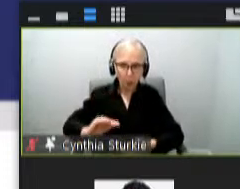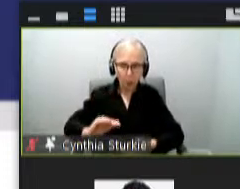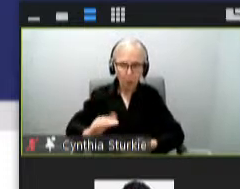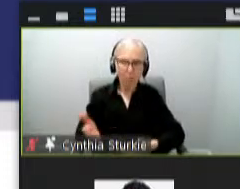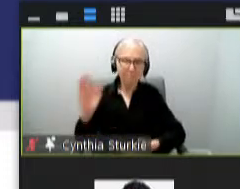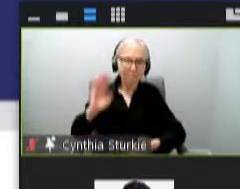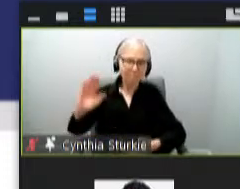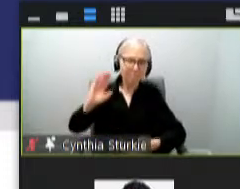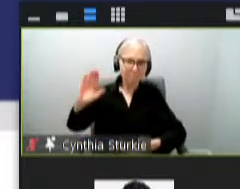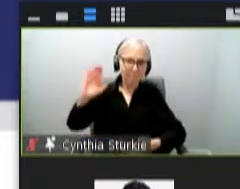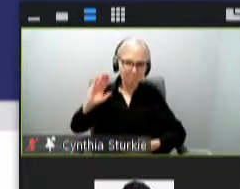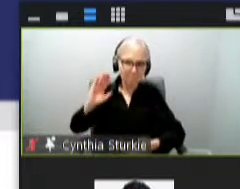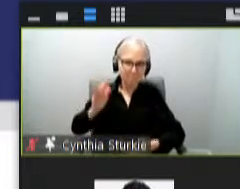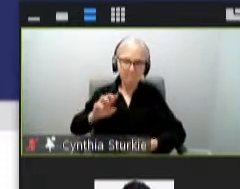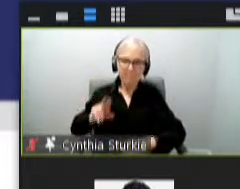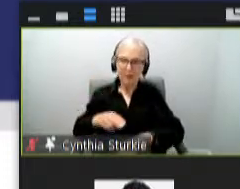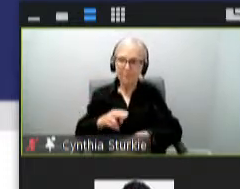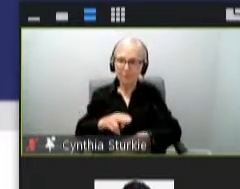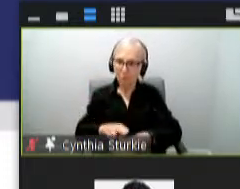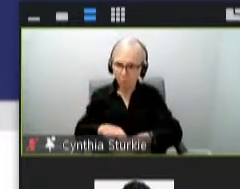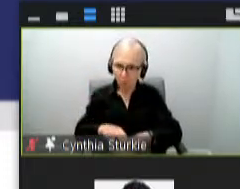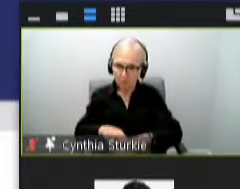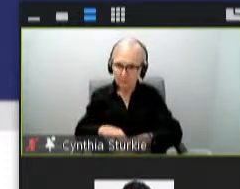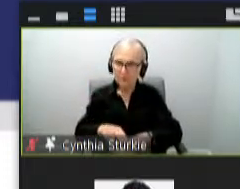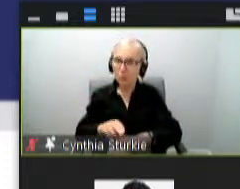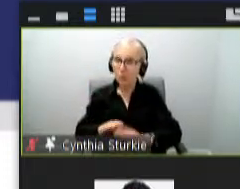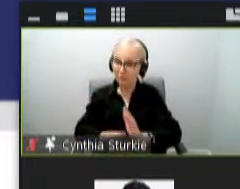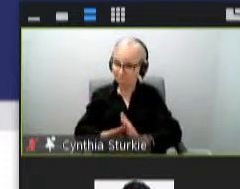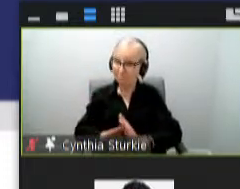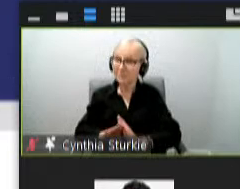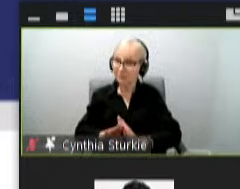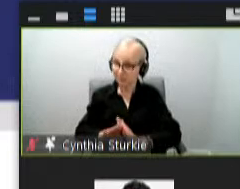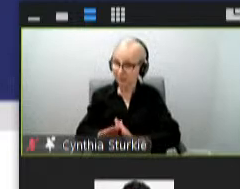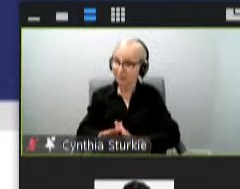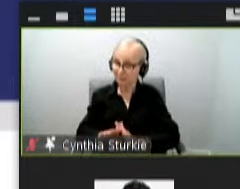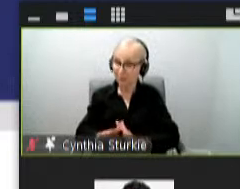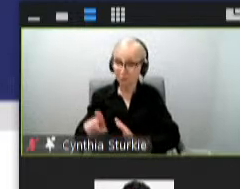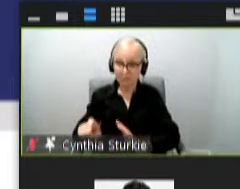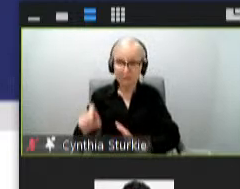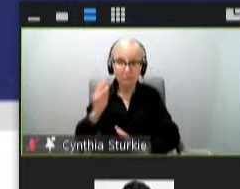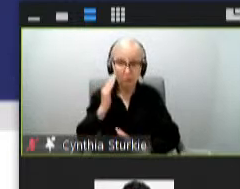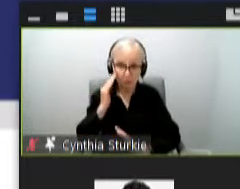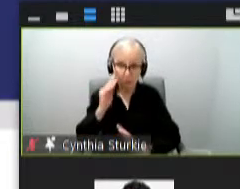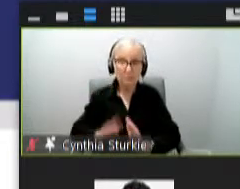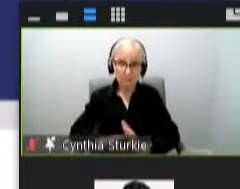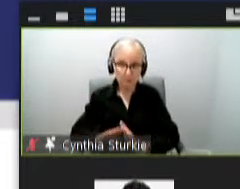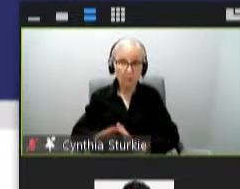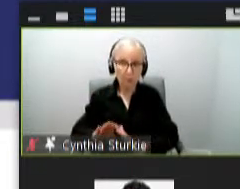previous waves, but of course, still have that upward trajectory right now. Next slide, please.